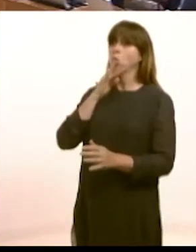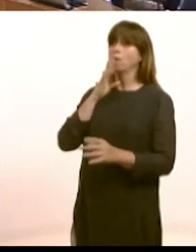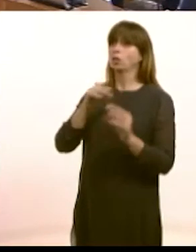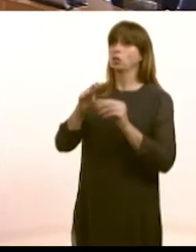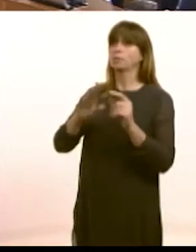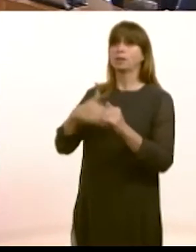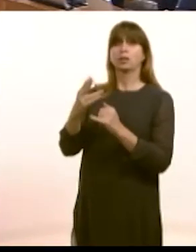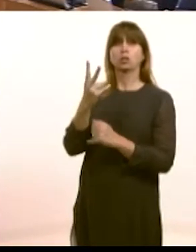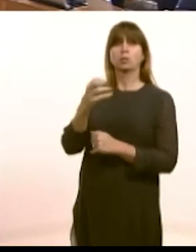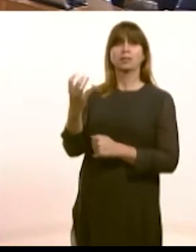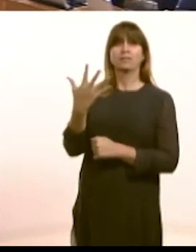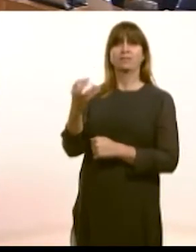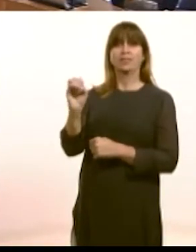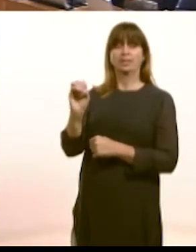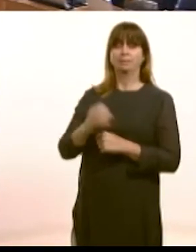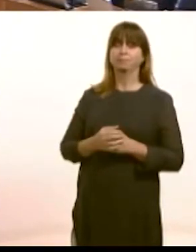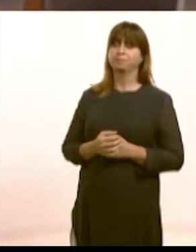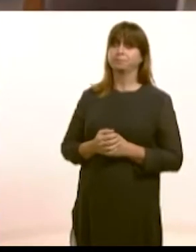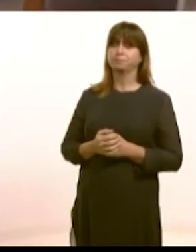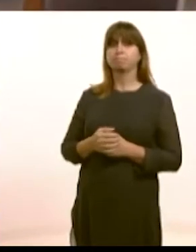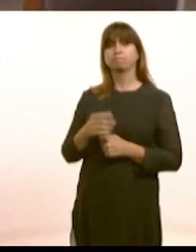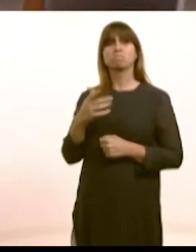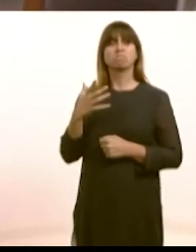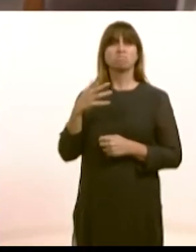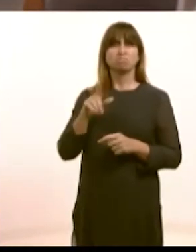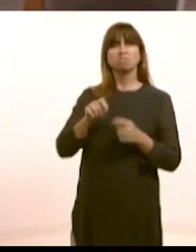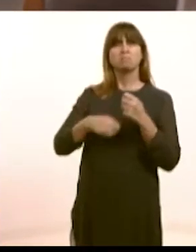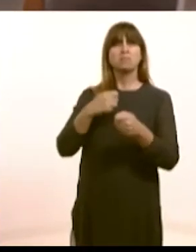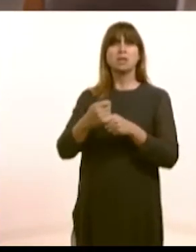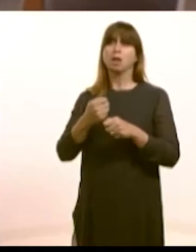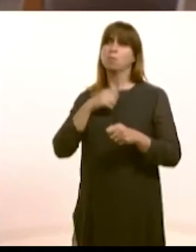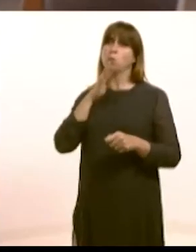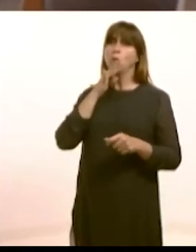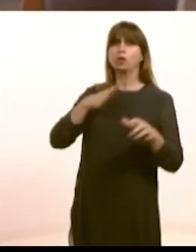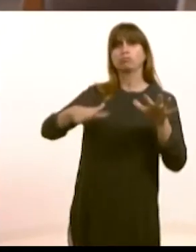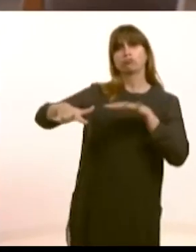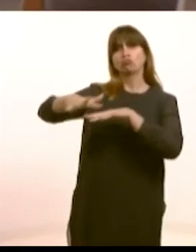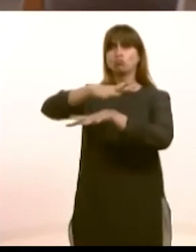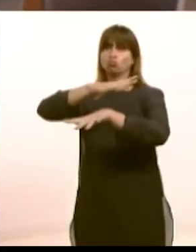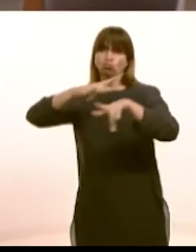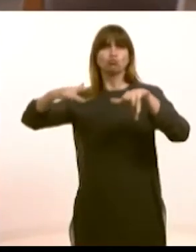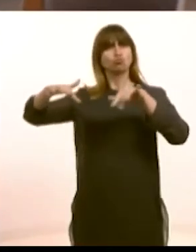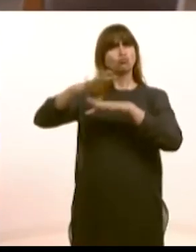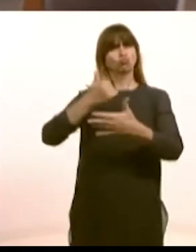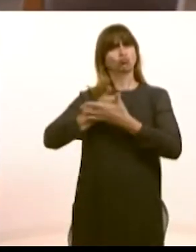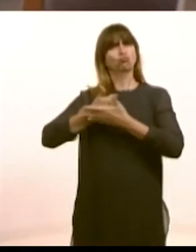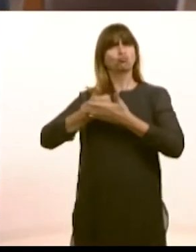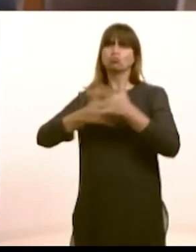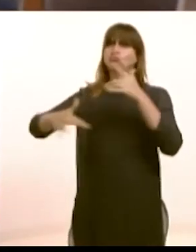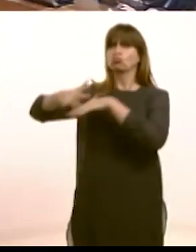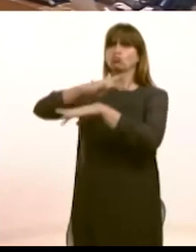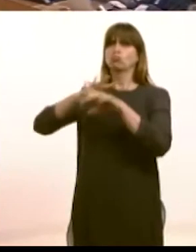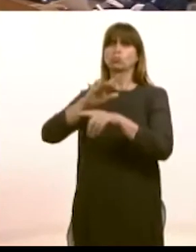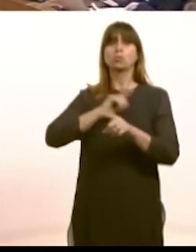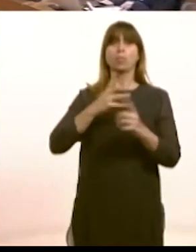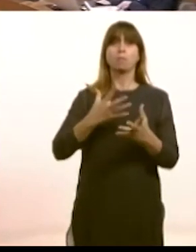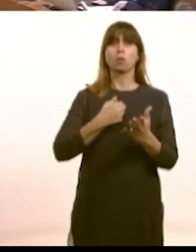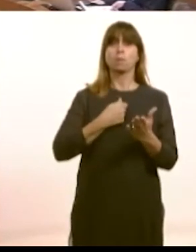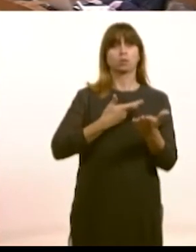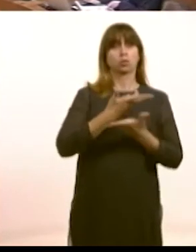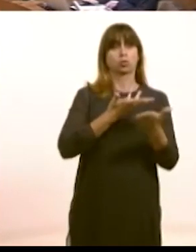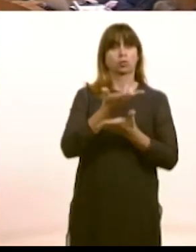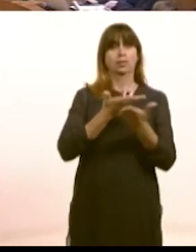our ambition concerning the language and promoting and normalising our essential components of our draft strategy, which is currently out to consultation. First